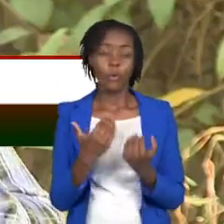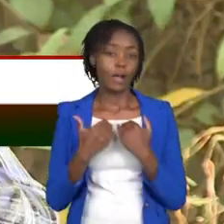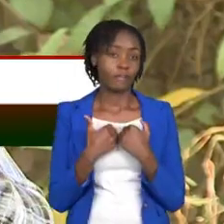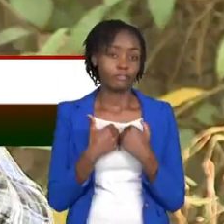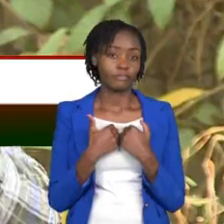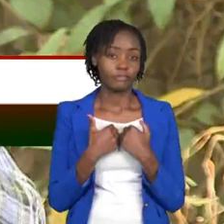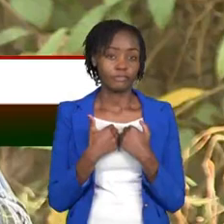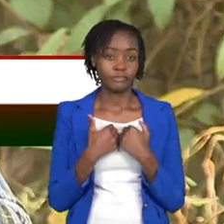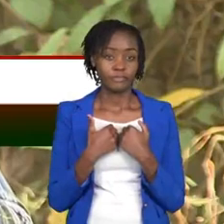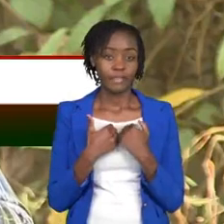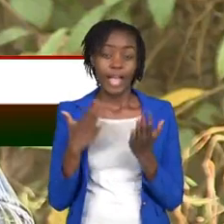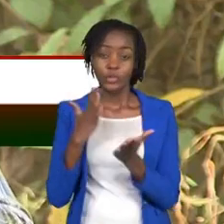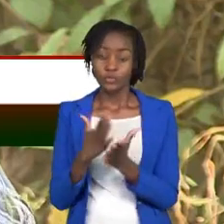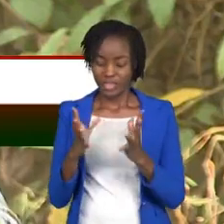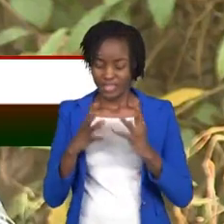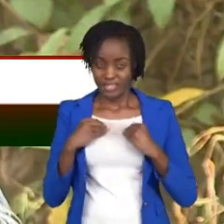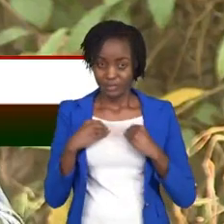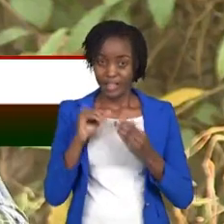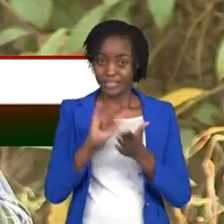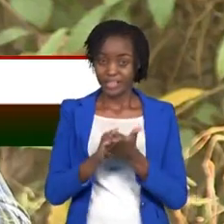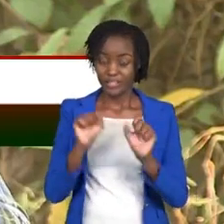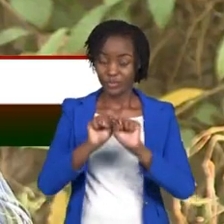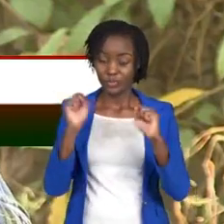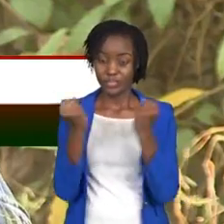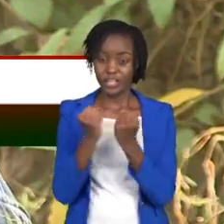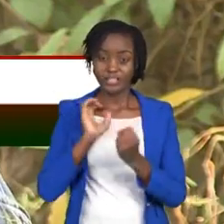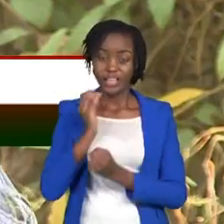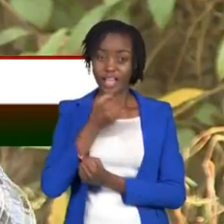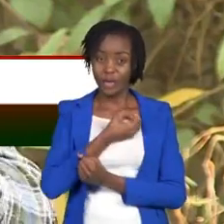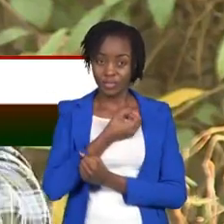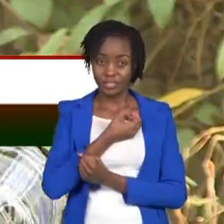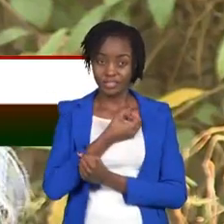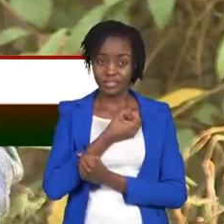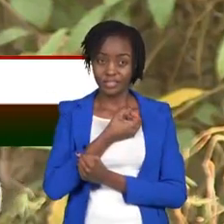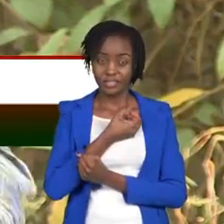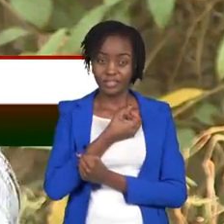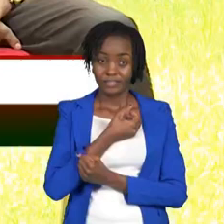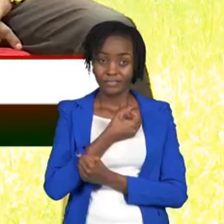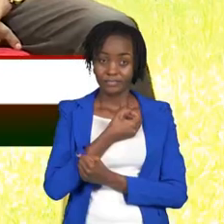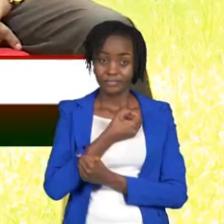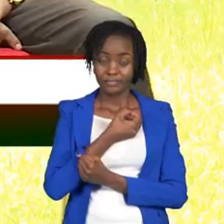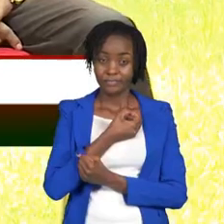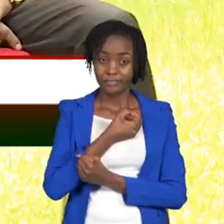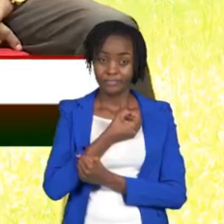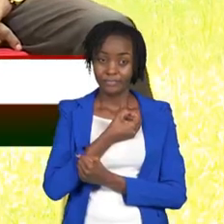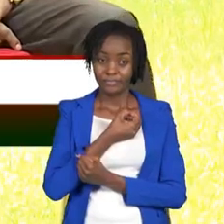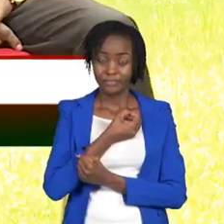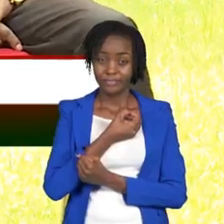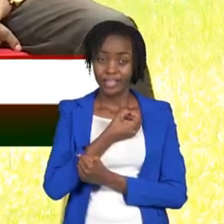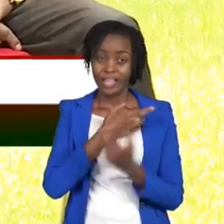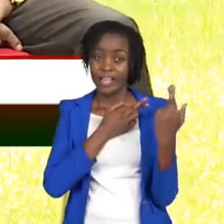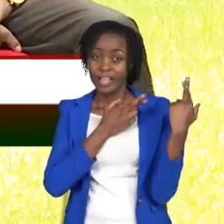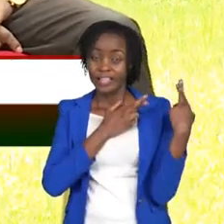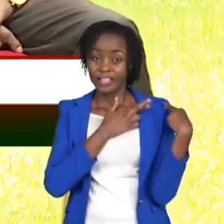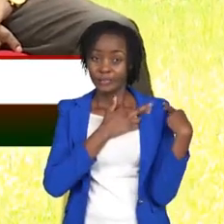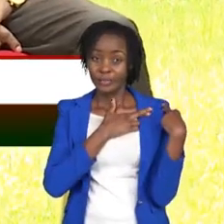don't refuse that as a society, we have abdicated the throne of of responsibility